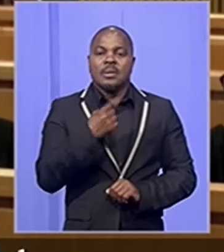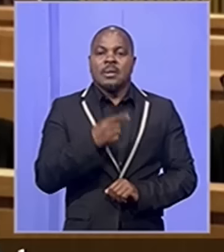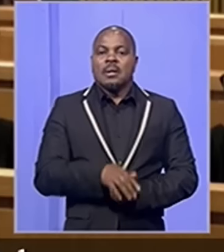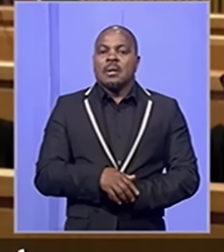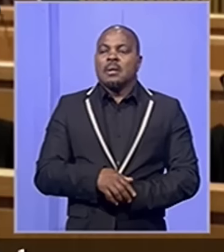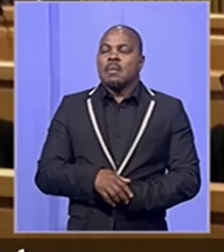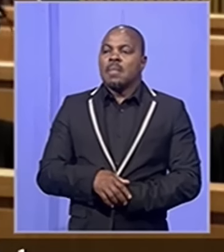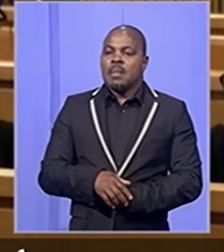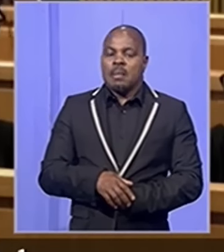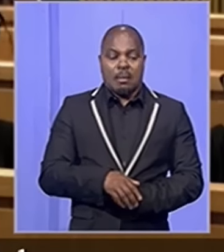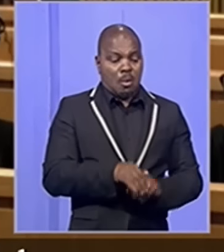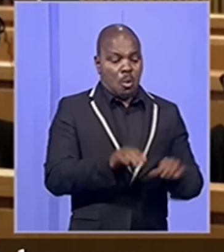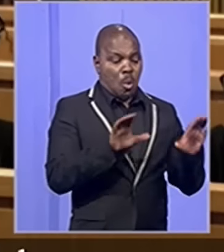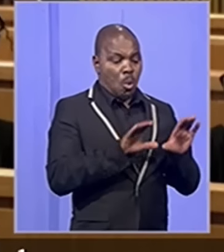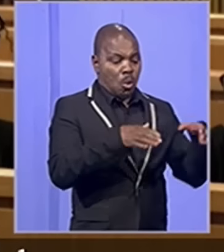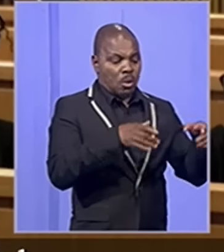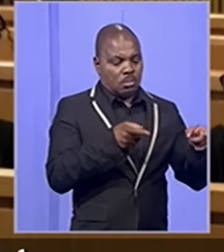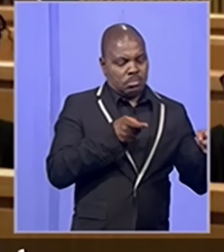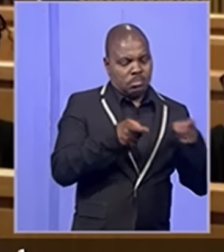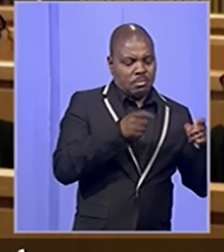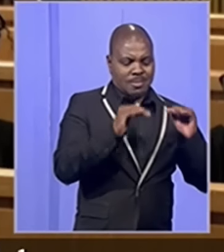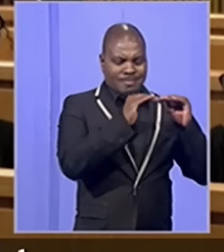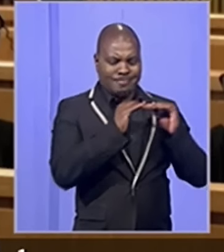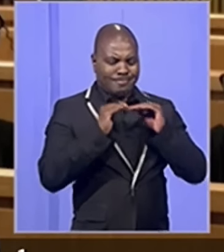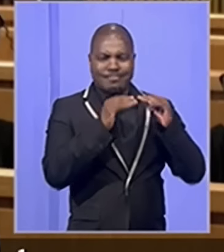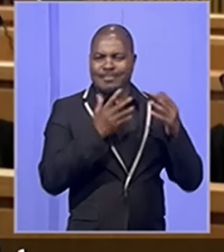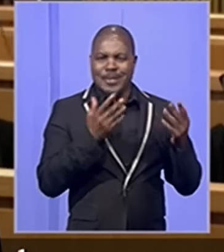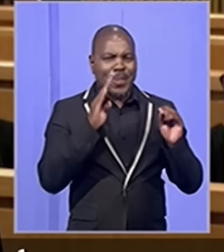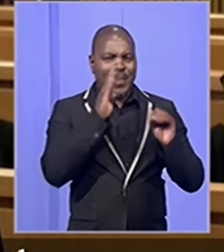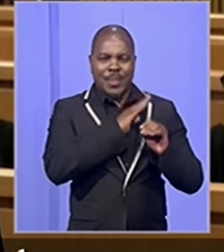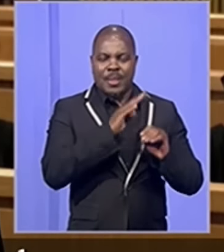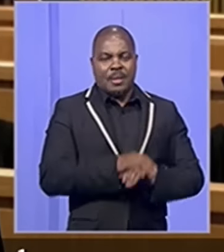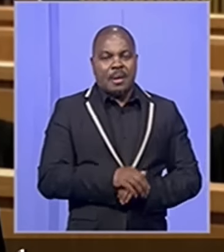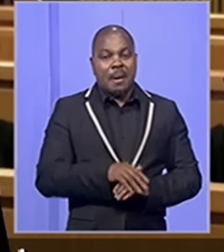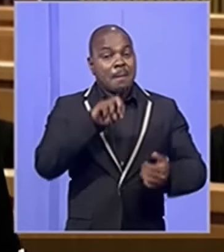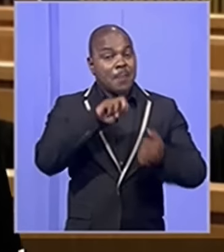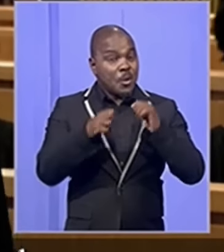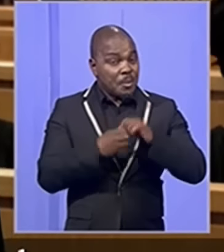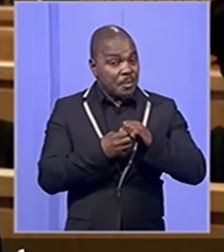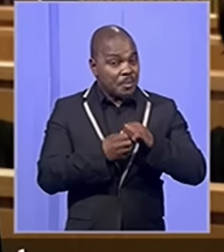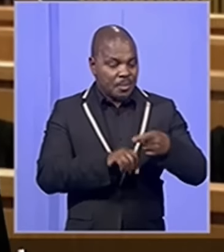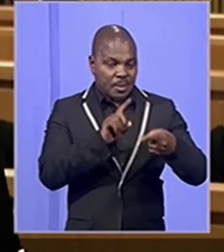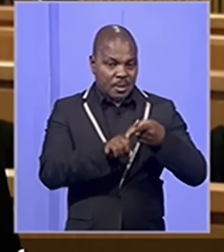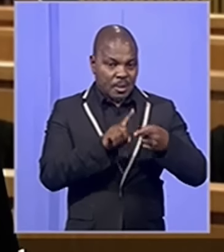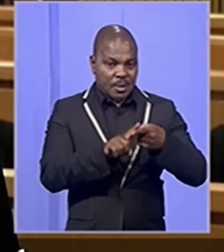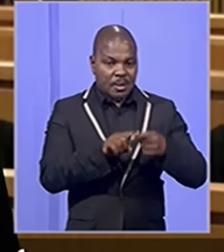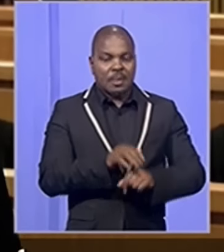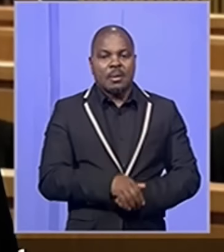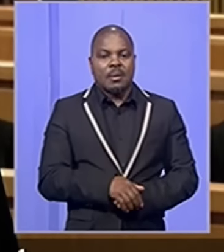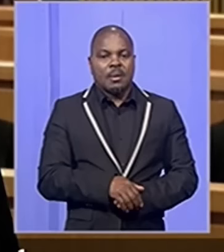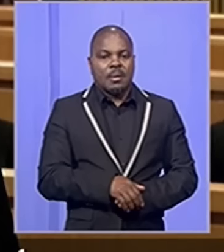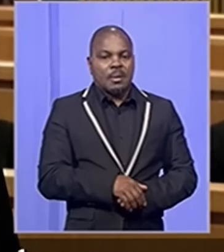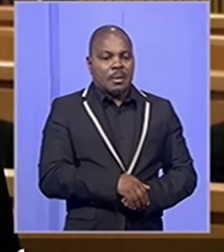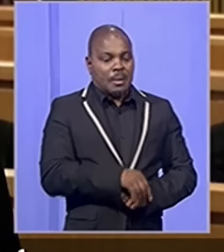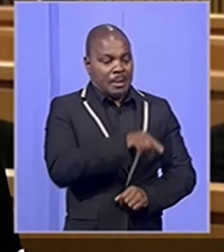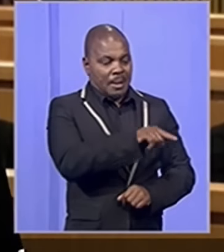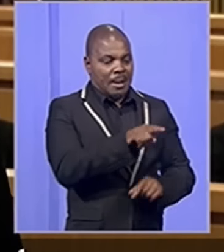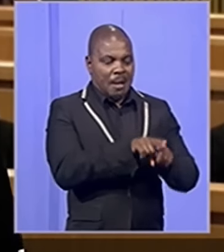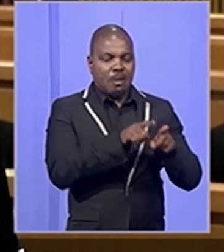in governing this party democratically. And those problems are politically motivated